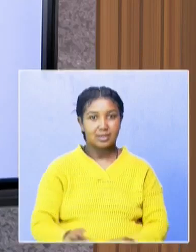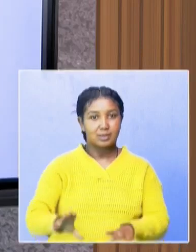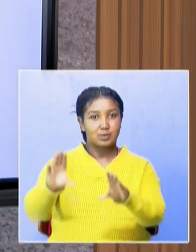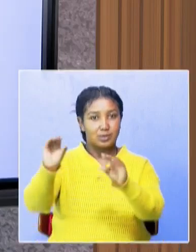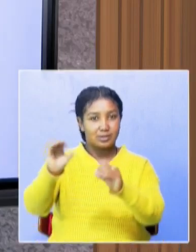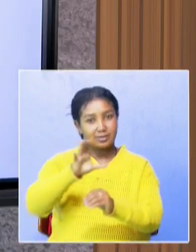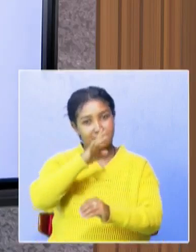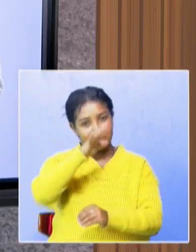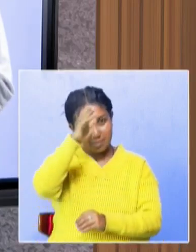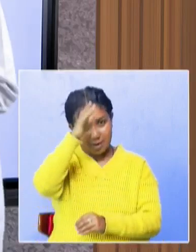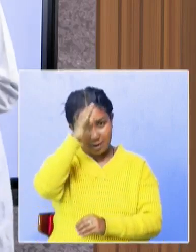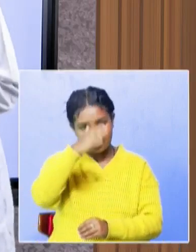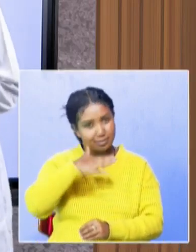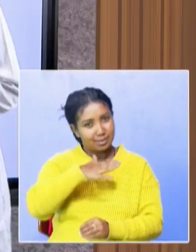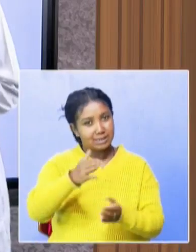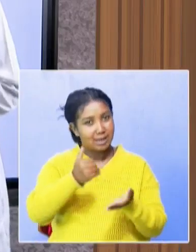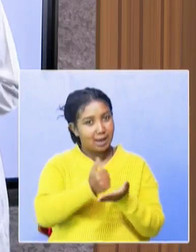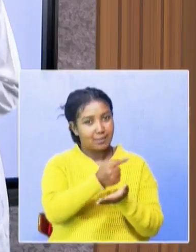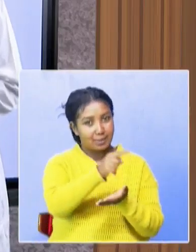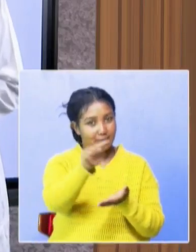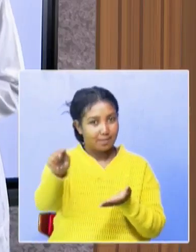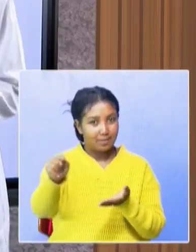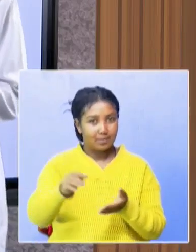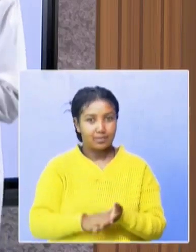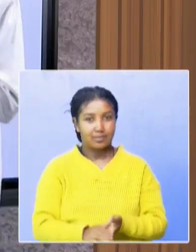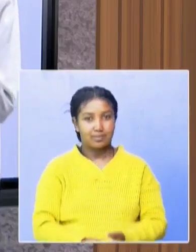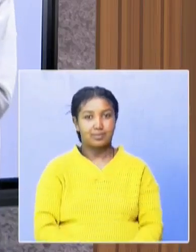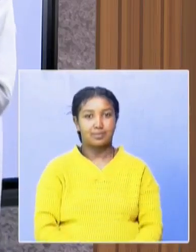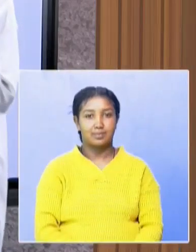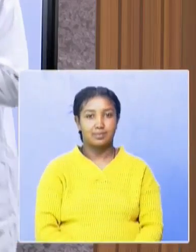Students' parents, please help them.